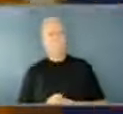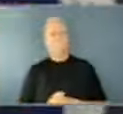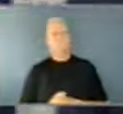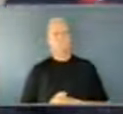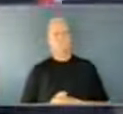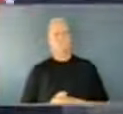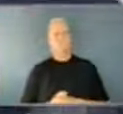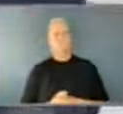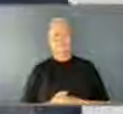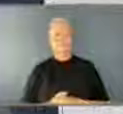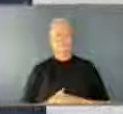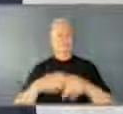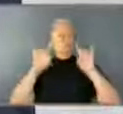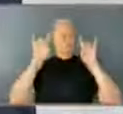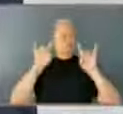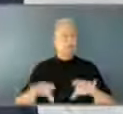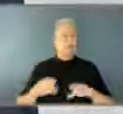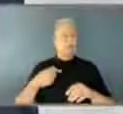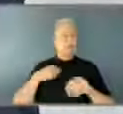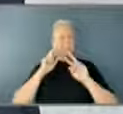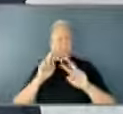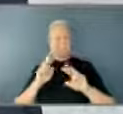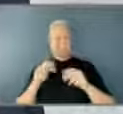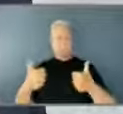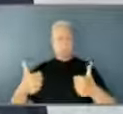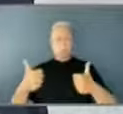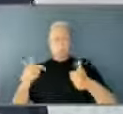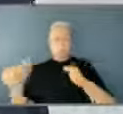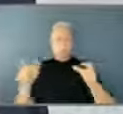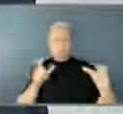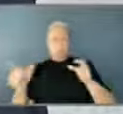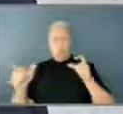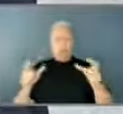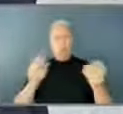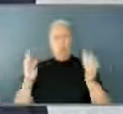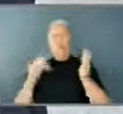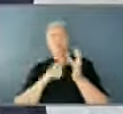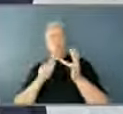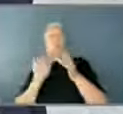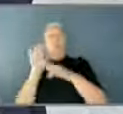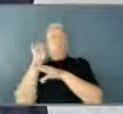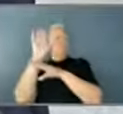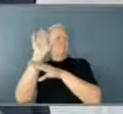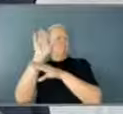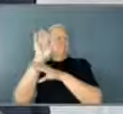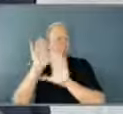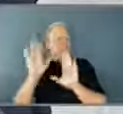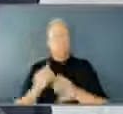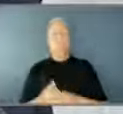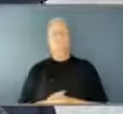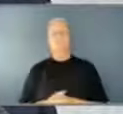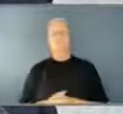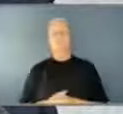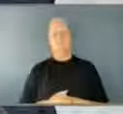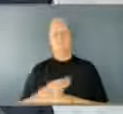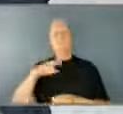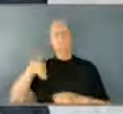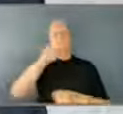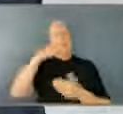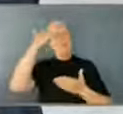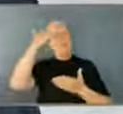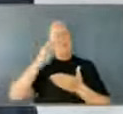relatively good handle on this pandemic compared to most countries, certainly in the region, there's a developing view amongst experts that it's going to be here,